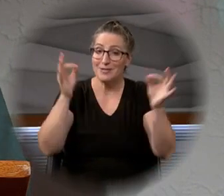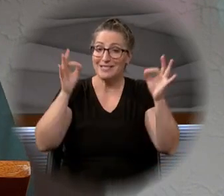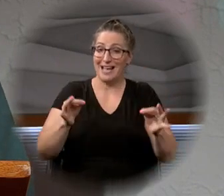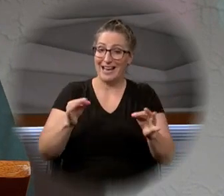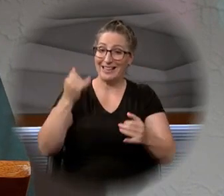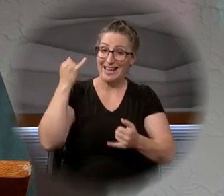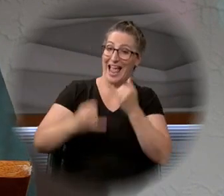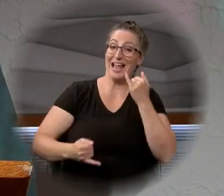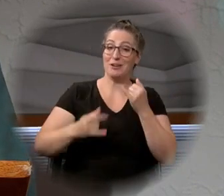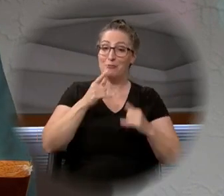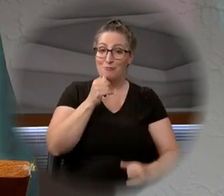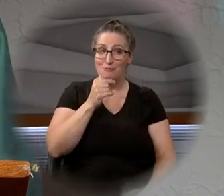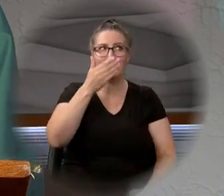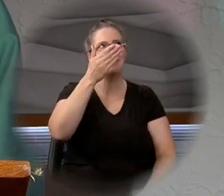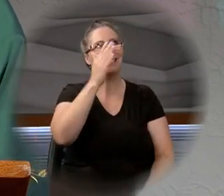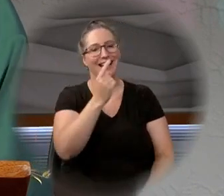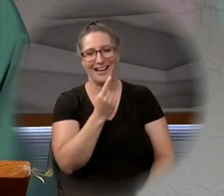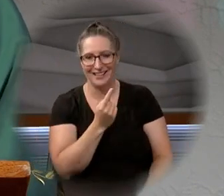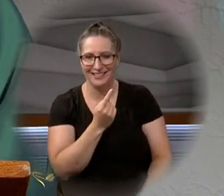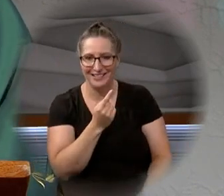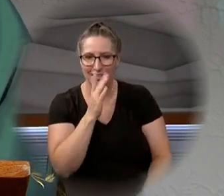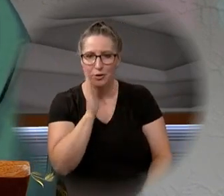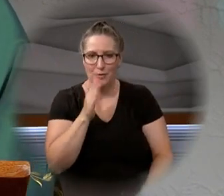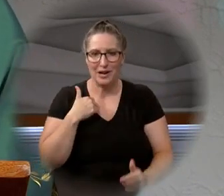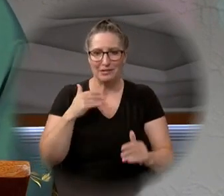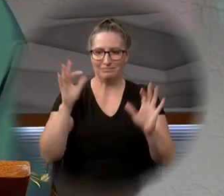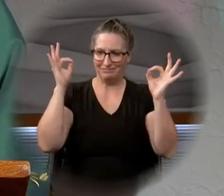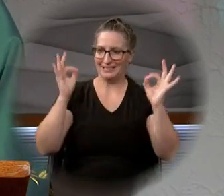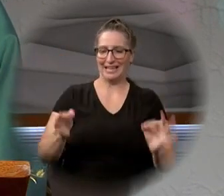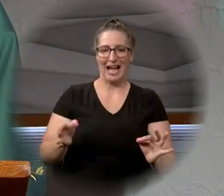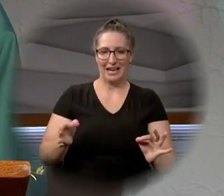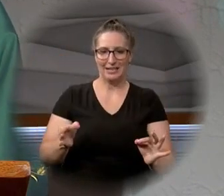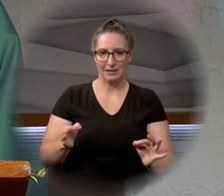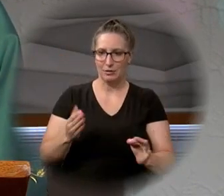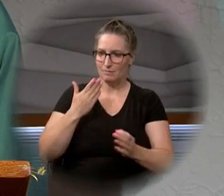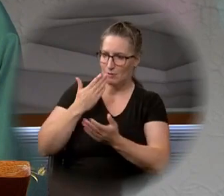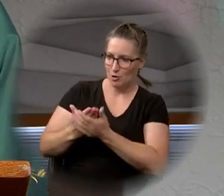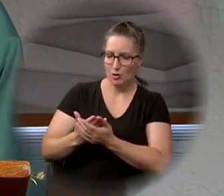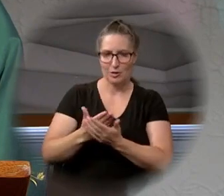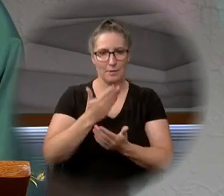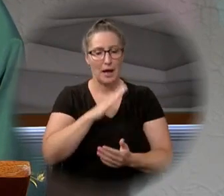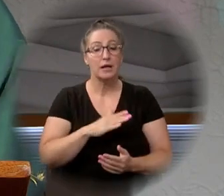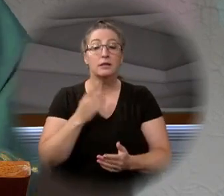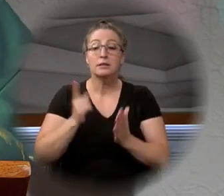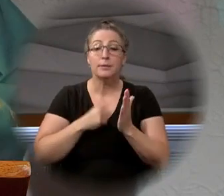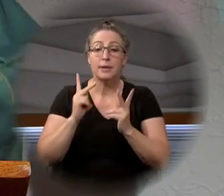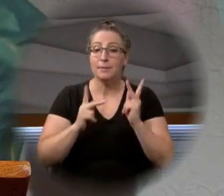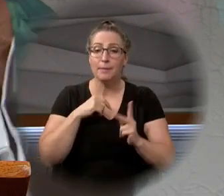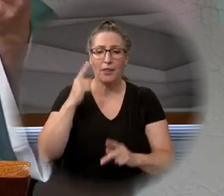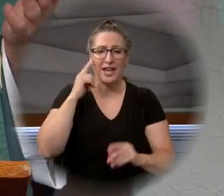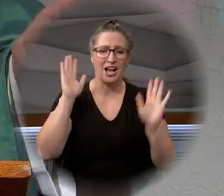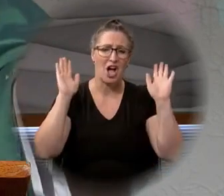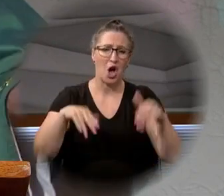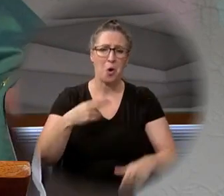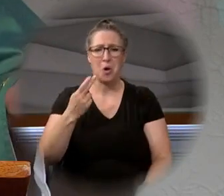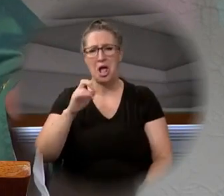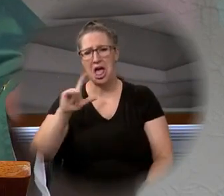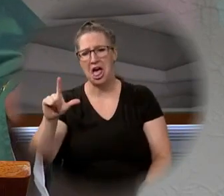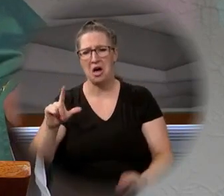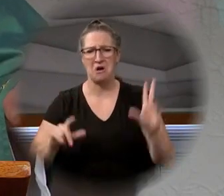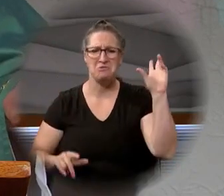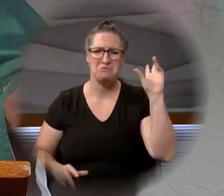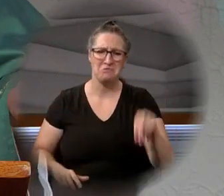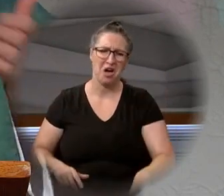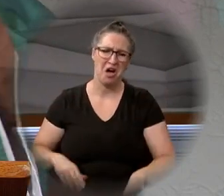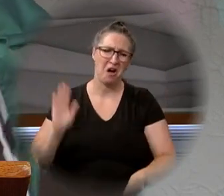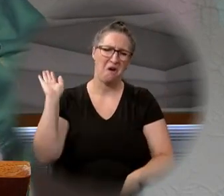a judgment day. And for sometimes when people don't think that there is a hell, sometimes there's people who think everybody's going to go to